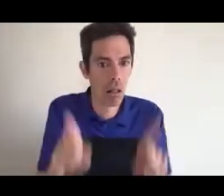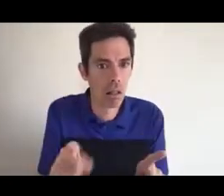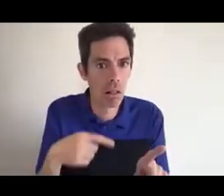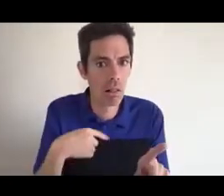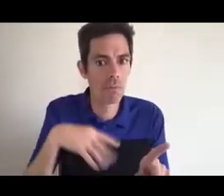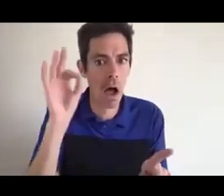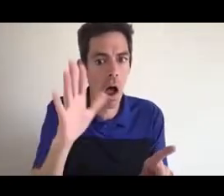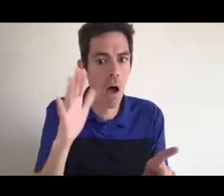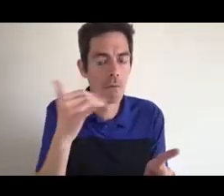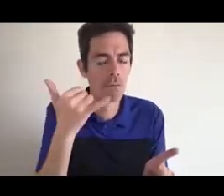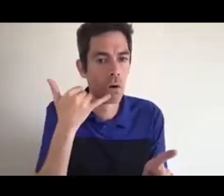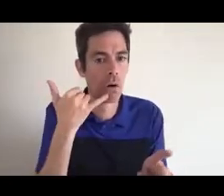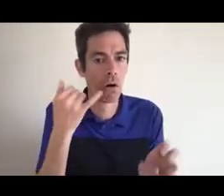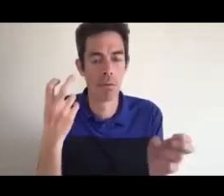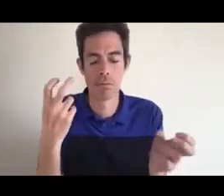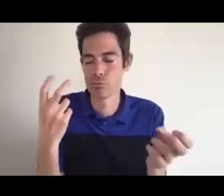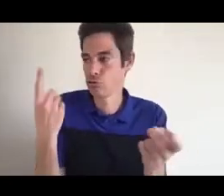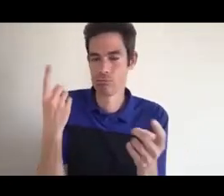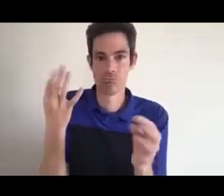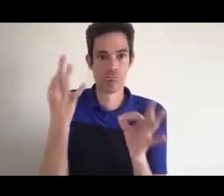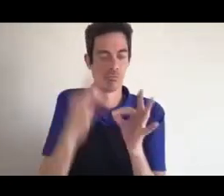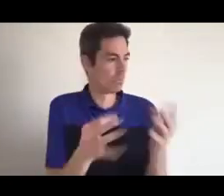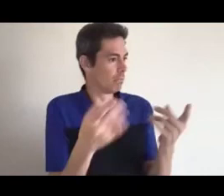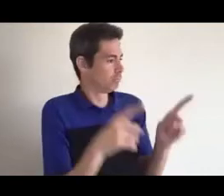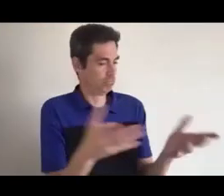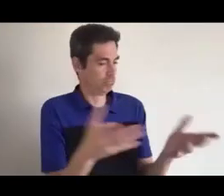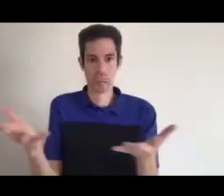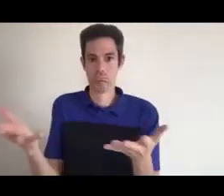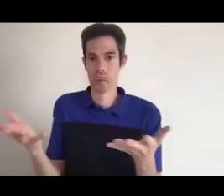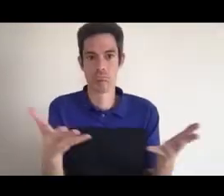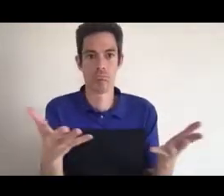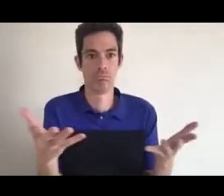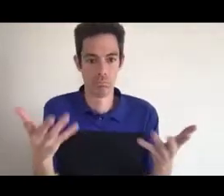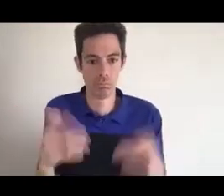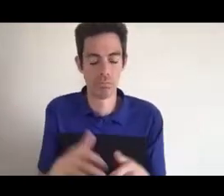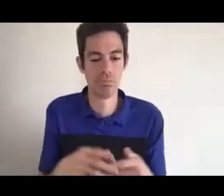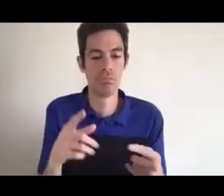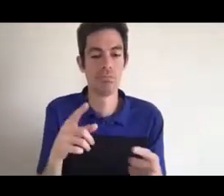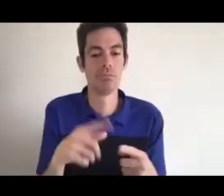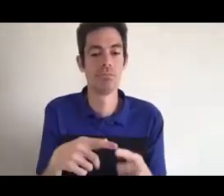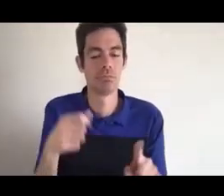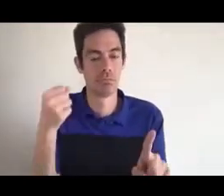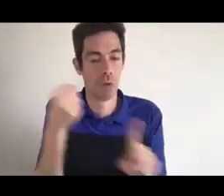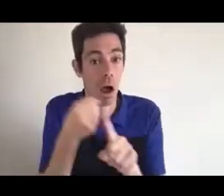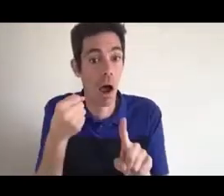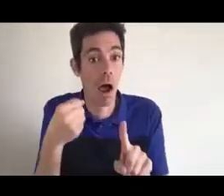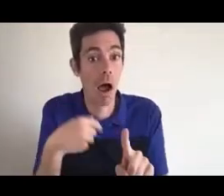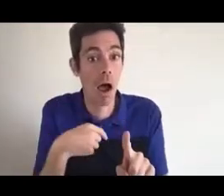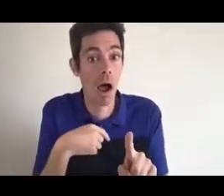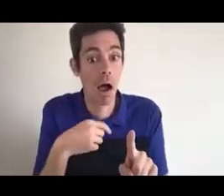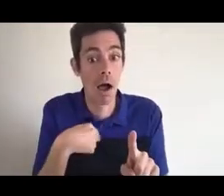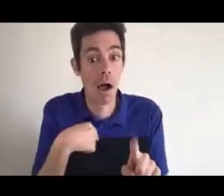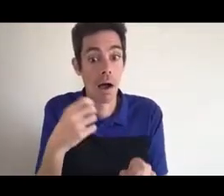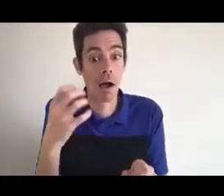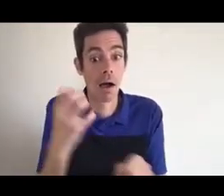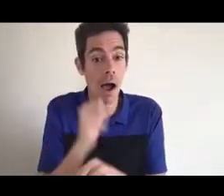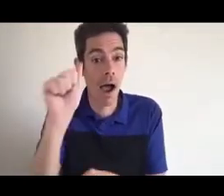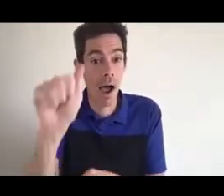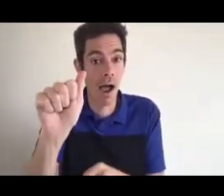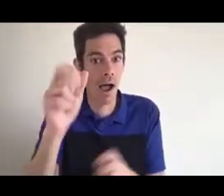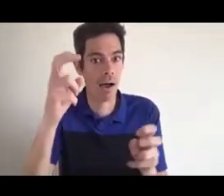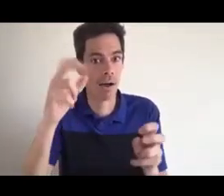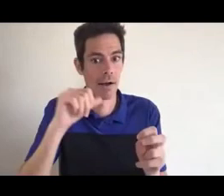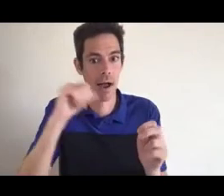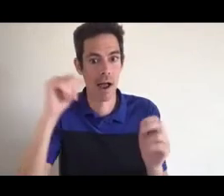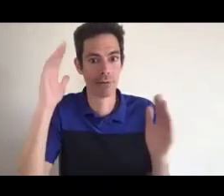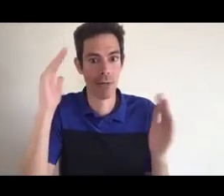back to happen, I found your phone. I just happened to find it. And